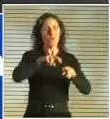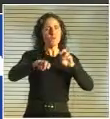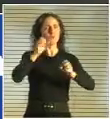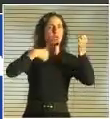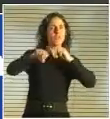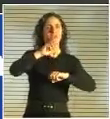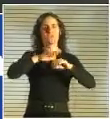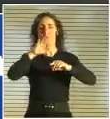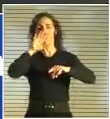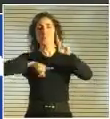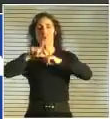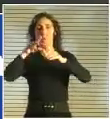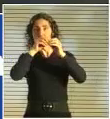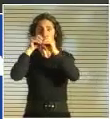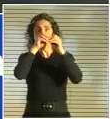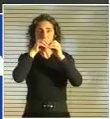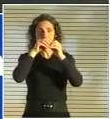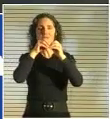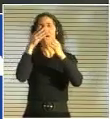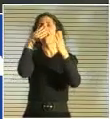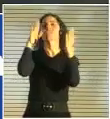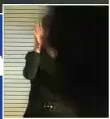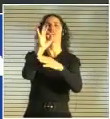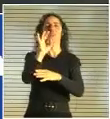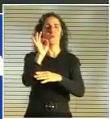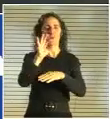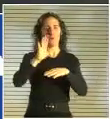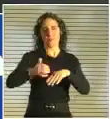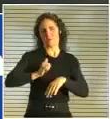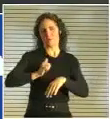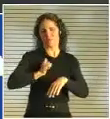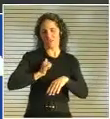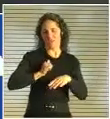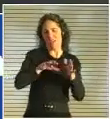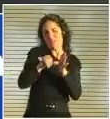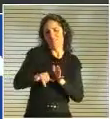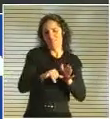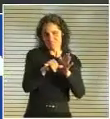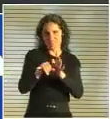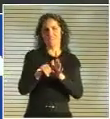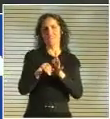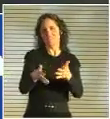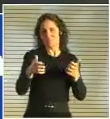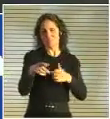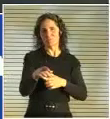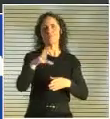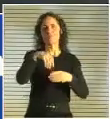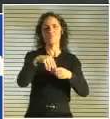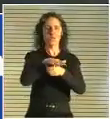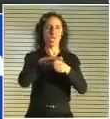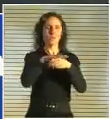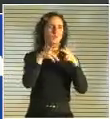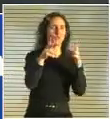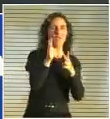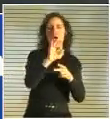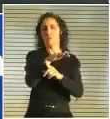this shared problem or opportunity is within social or environmental dimensions. And of course, it's in a pre-competitive context. You're not